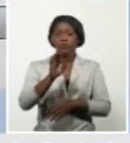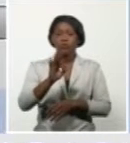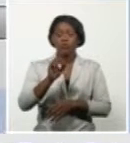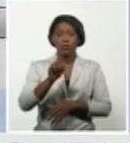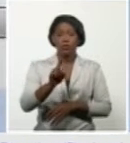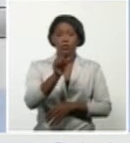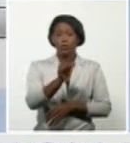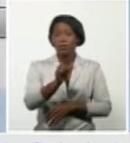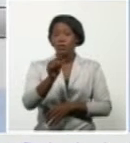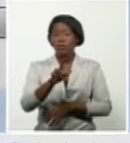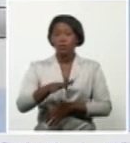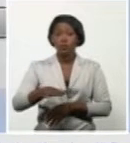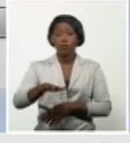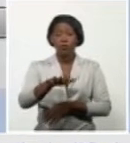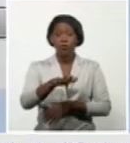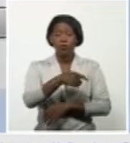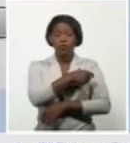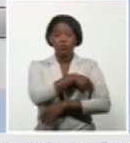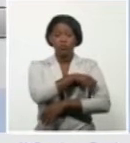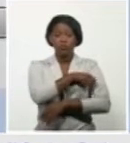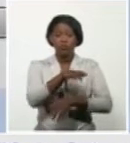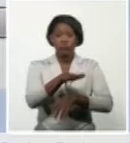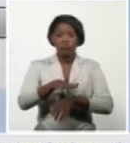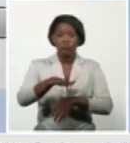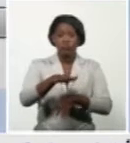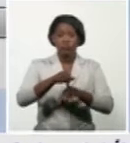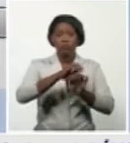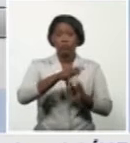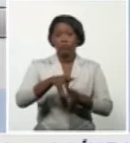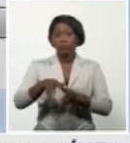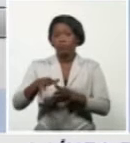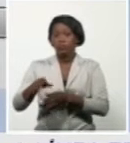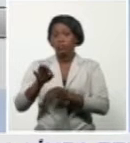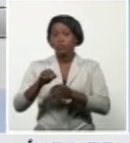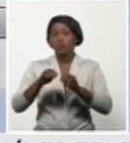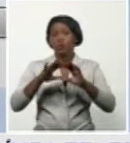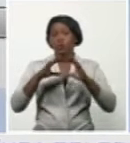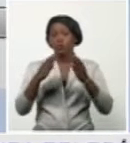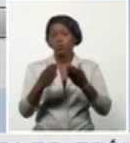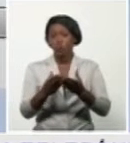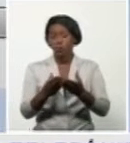163,281 people who have died in the region,